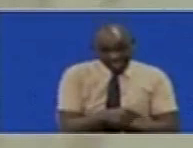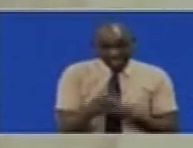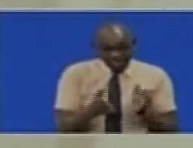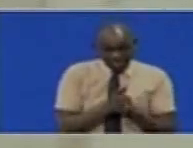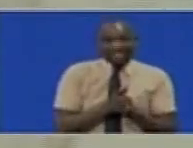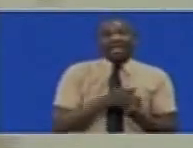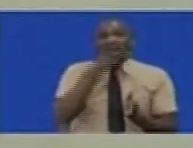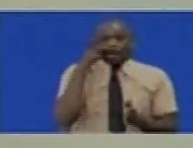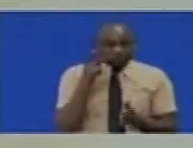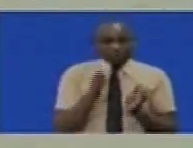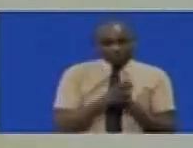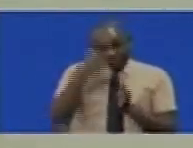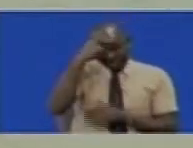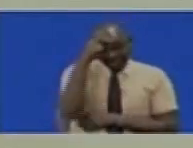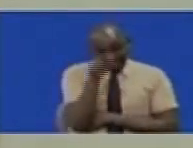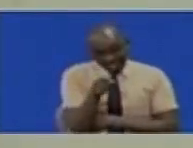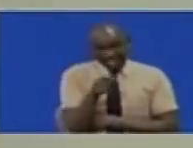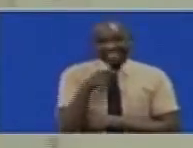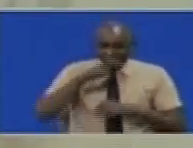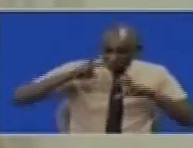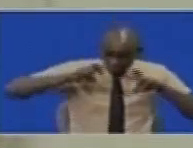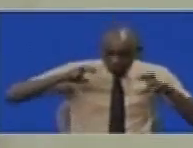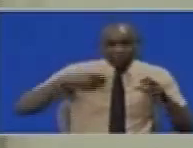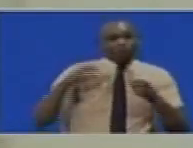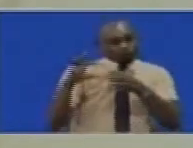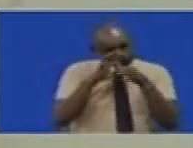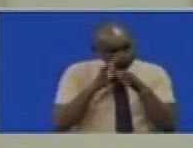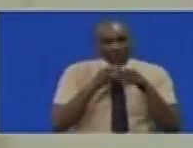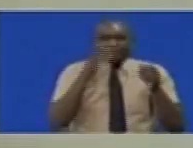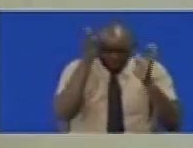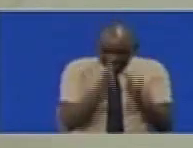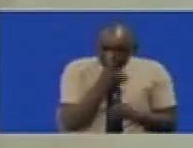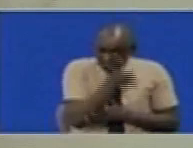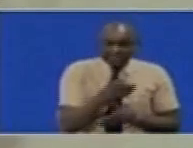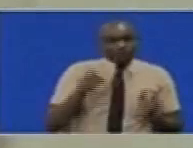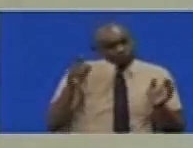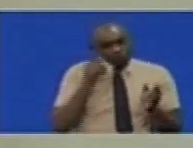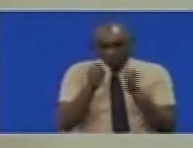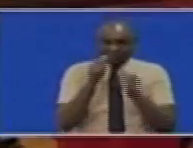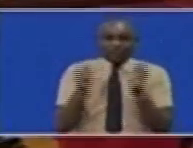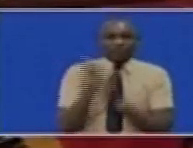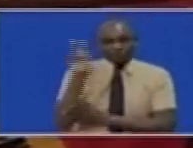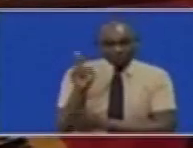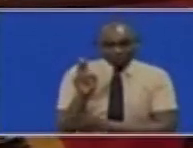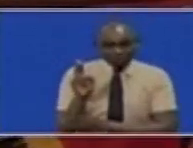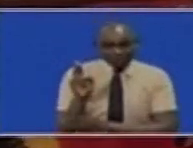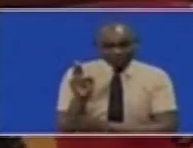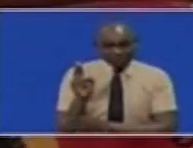Kalonzo Musyoka and Moses Wetangula have been searching for a united opposition candidate to face off with Jubilee's Uhuru Kenyatta.